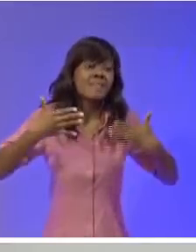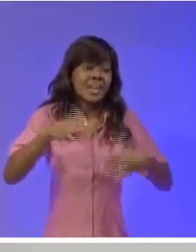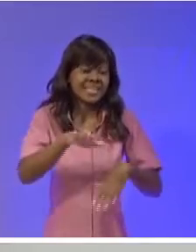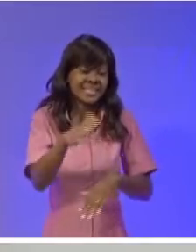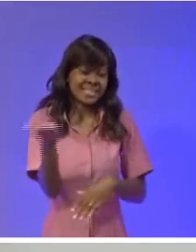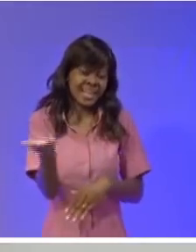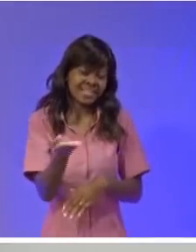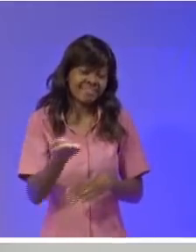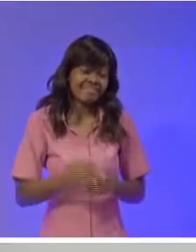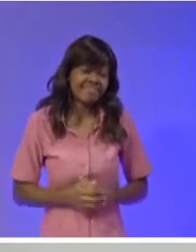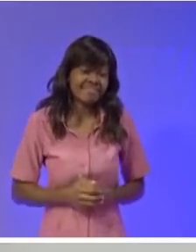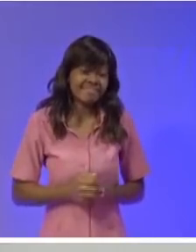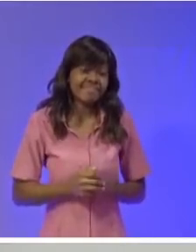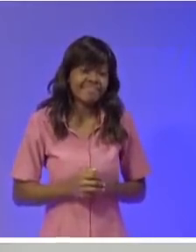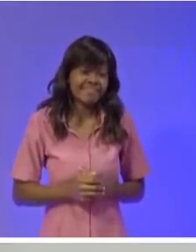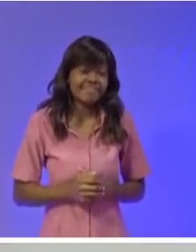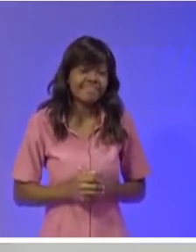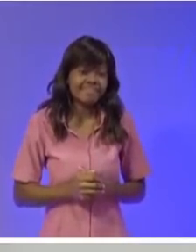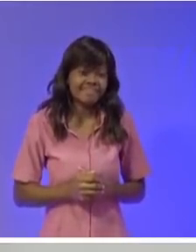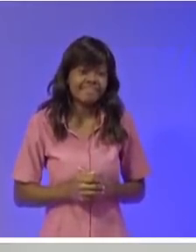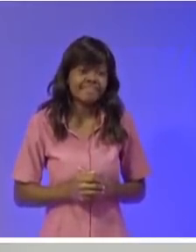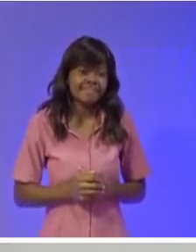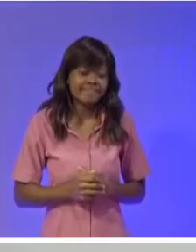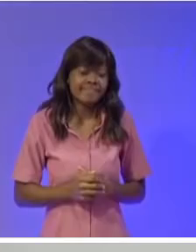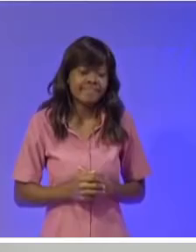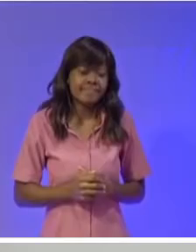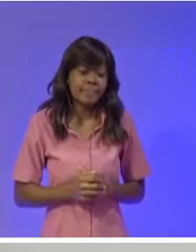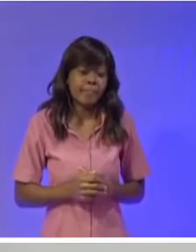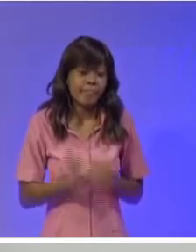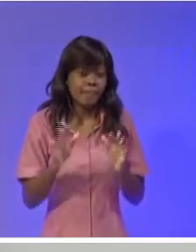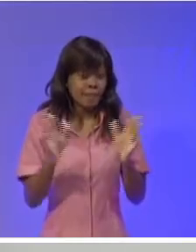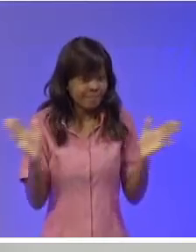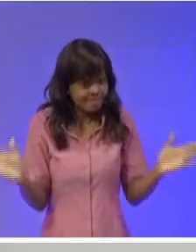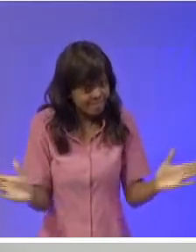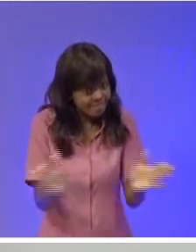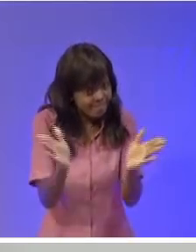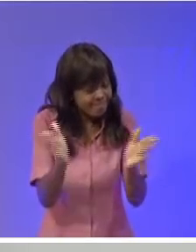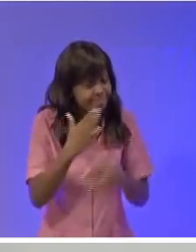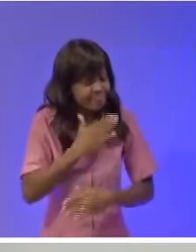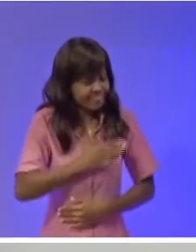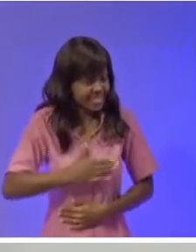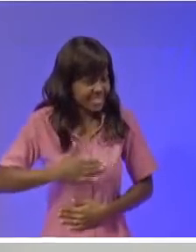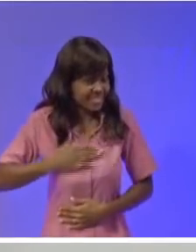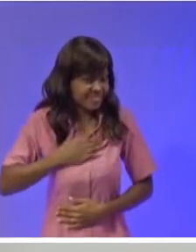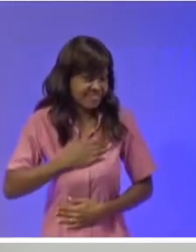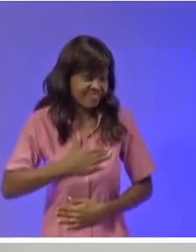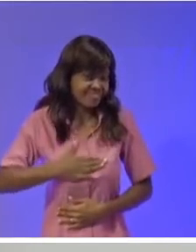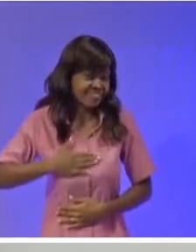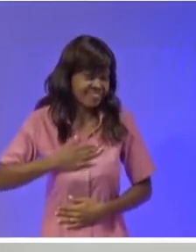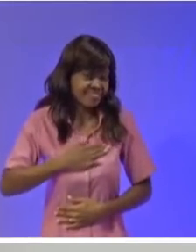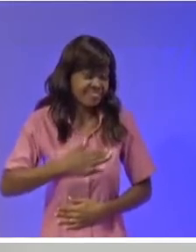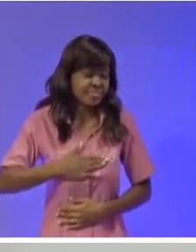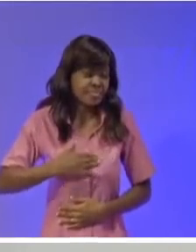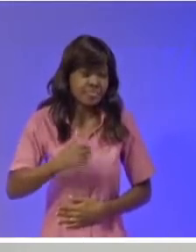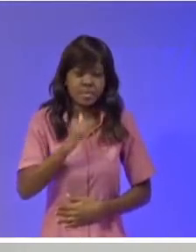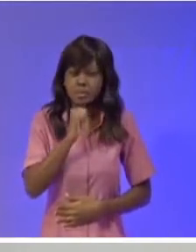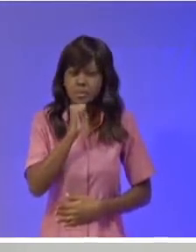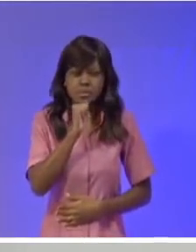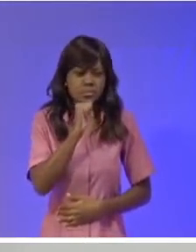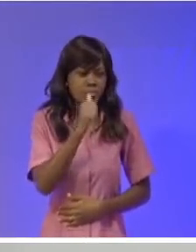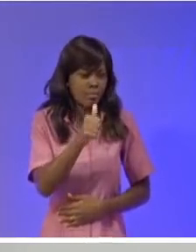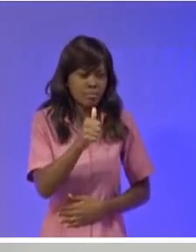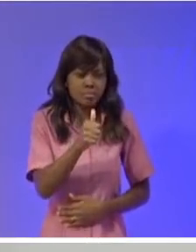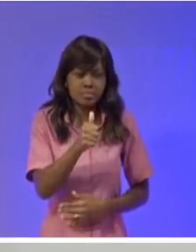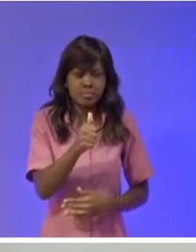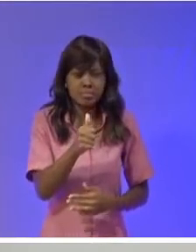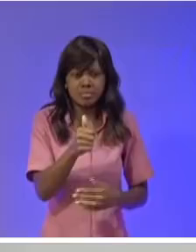life cancelled. I am imploring persons that not to repeat what we saw over